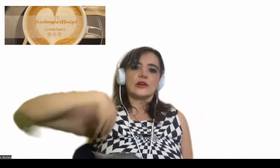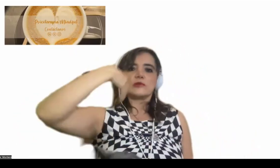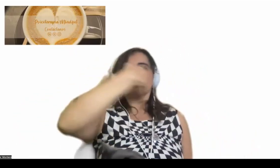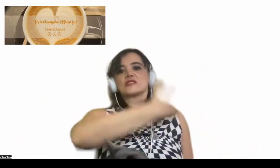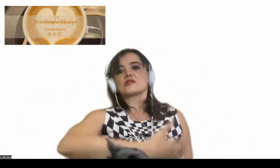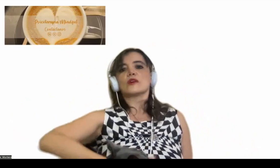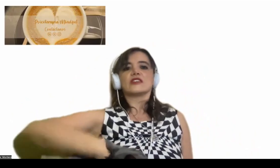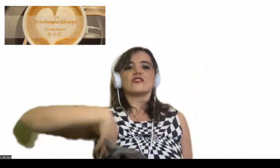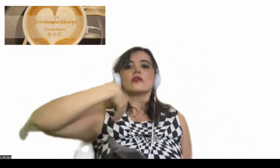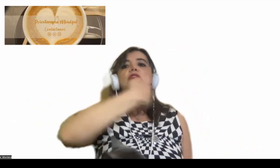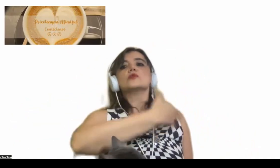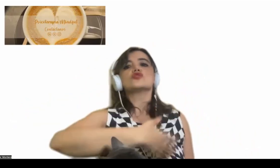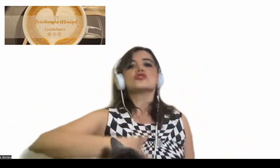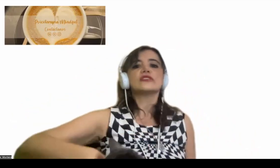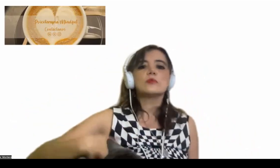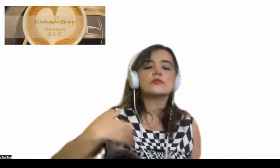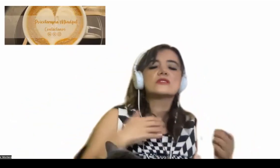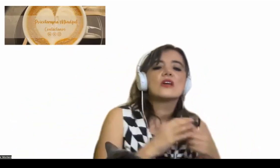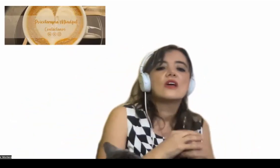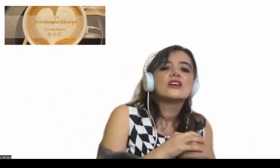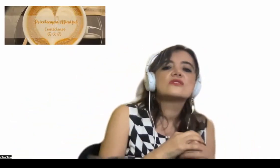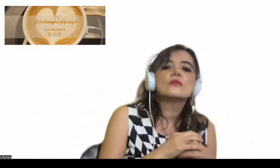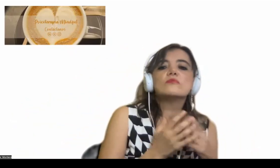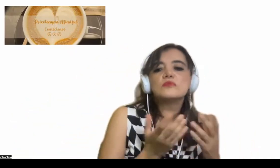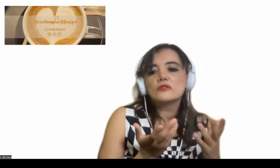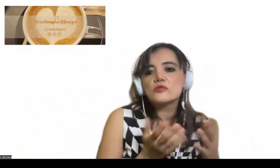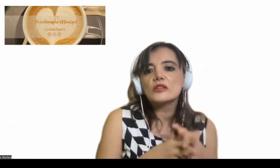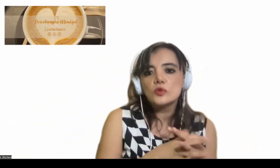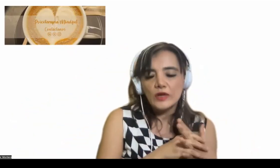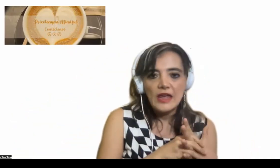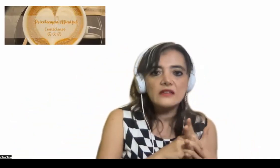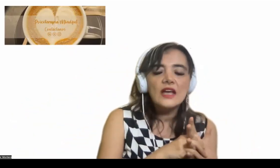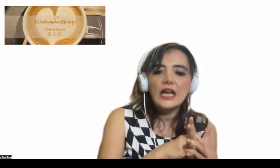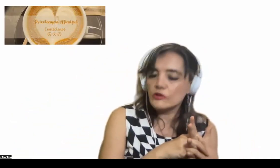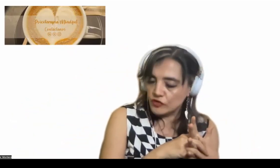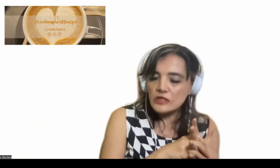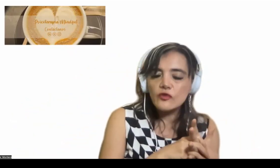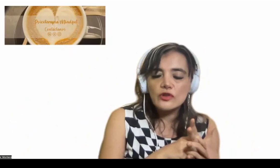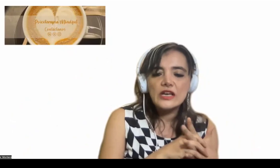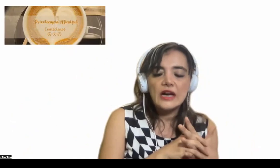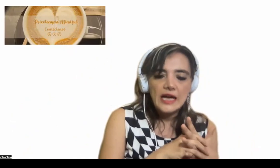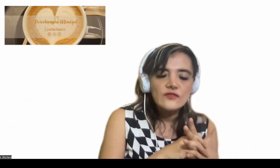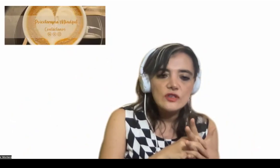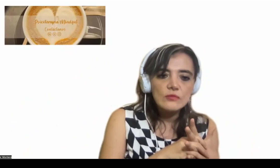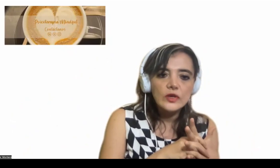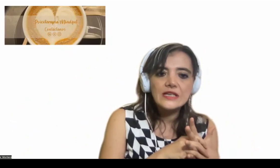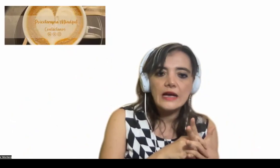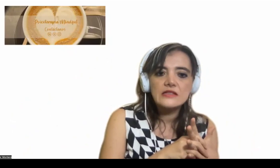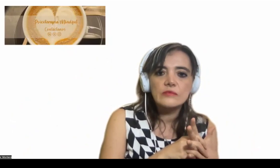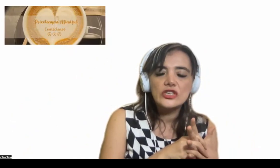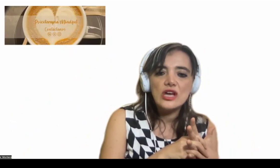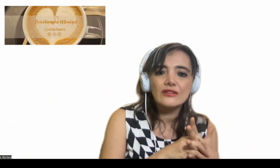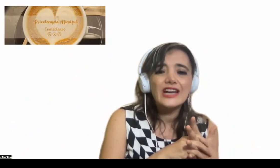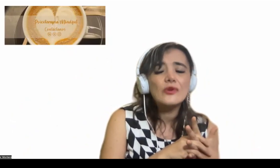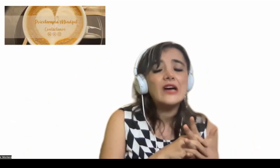part of the body, because this is where the difficult emotions are experienced. So you could try doing that. And yes, of course, I have some body